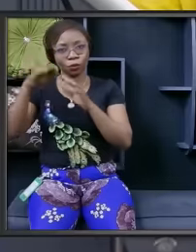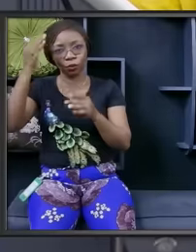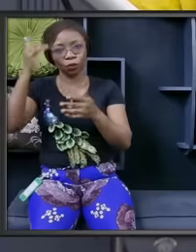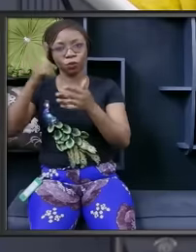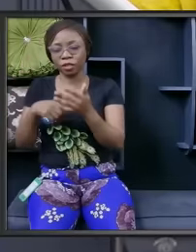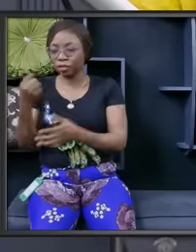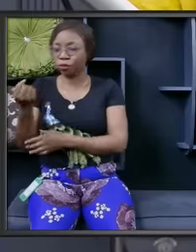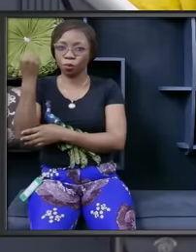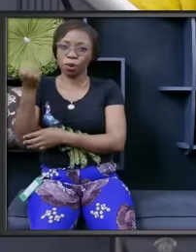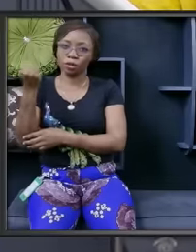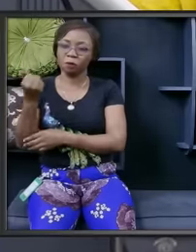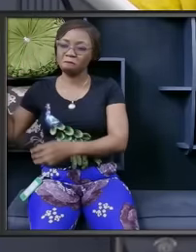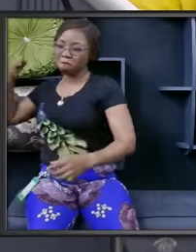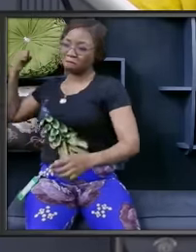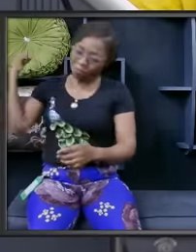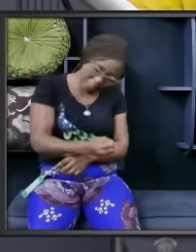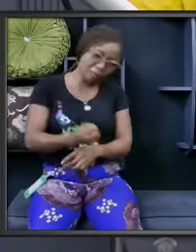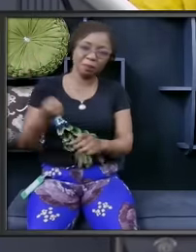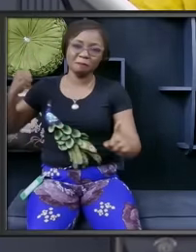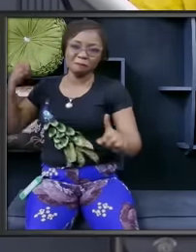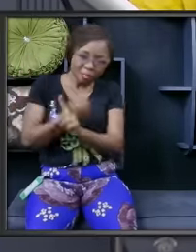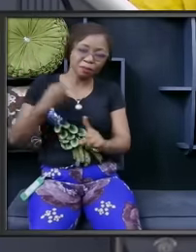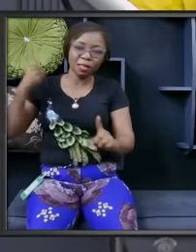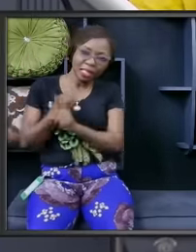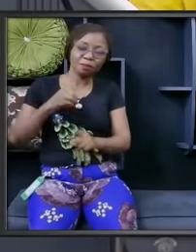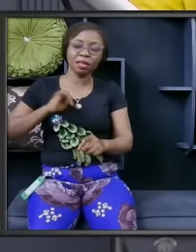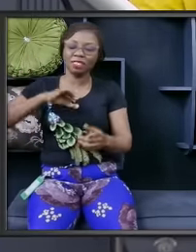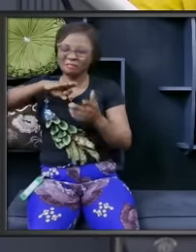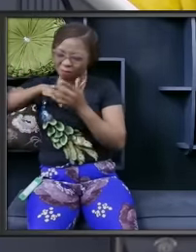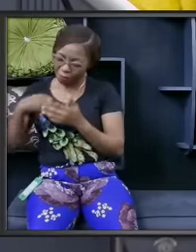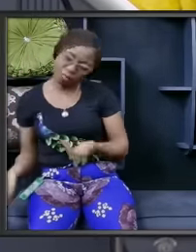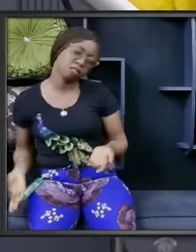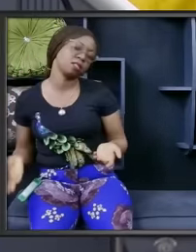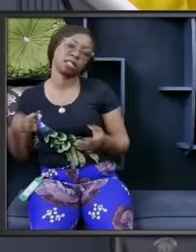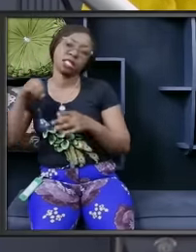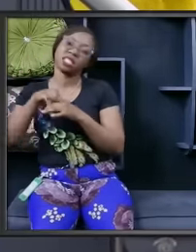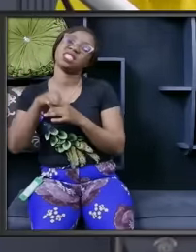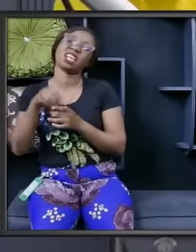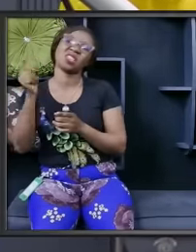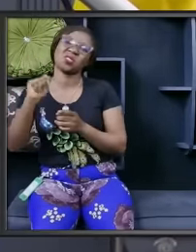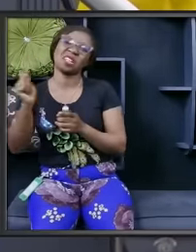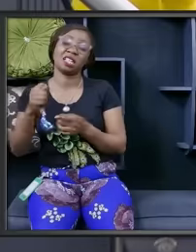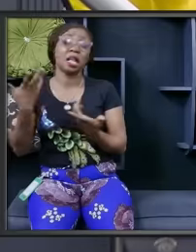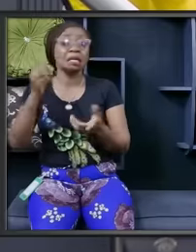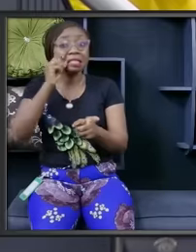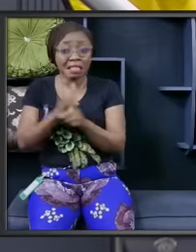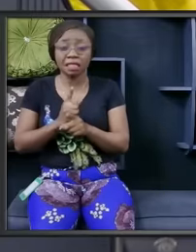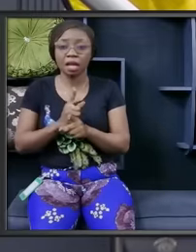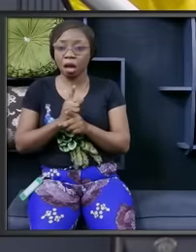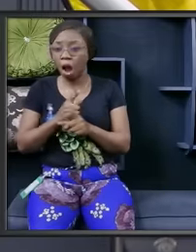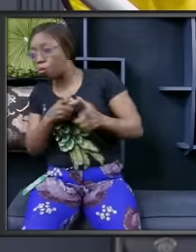me. Come hit me. Hit me, I come faint inside that toilet. Now his sister, now he run